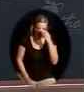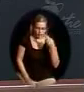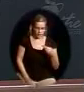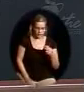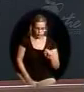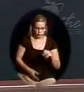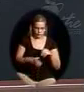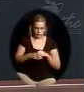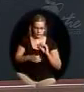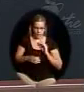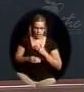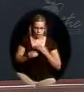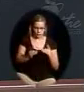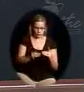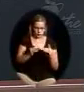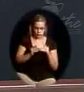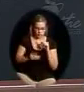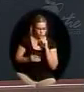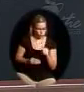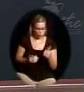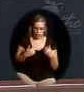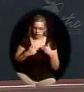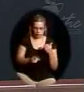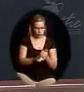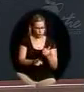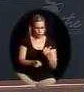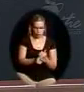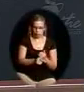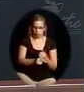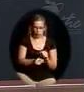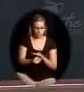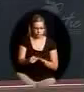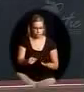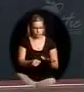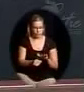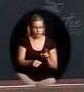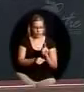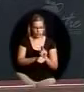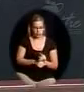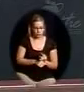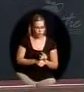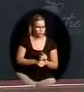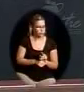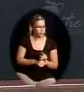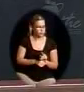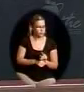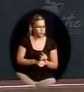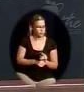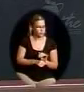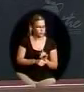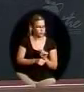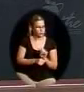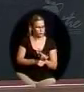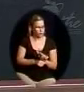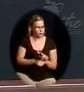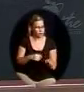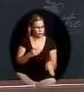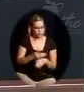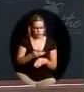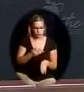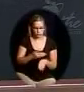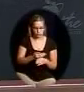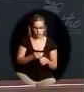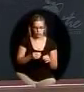district. They do not have their own facility at this time and been using Lone Elm Soccer Complex for their matches.